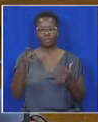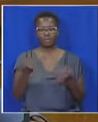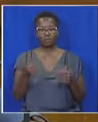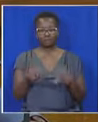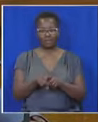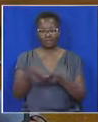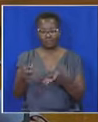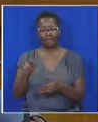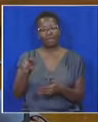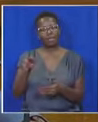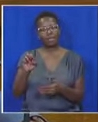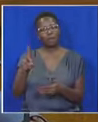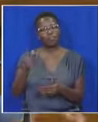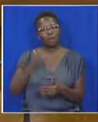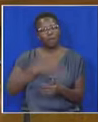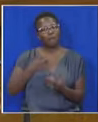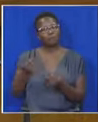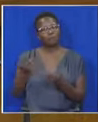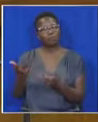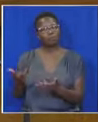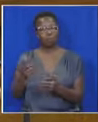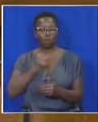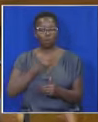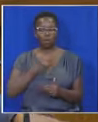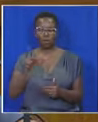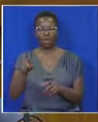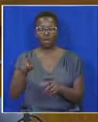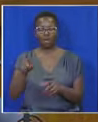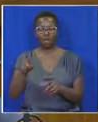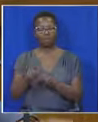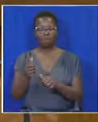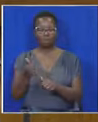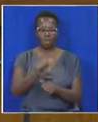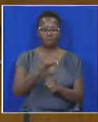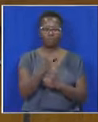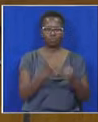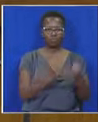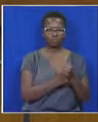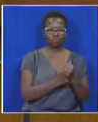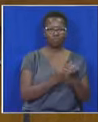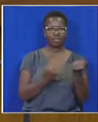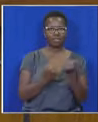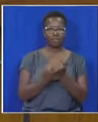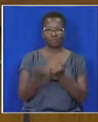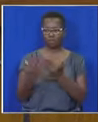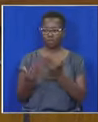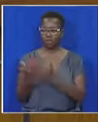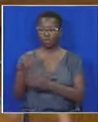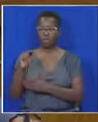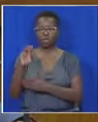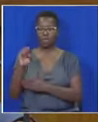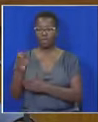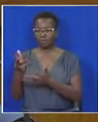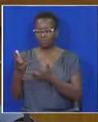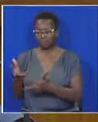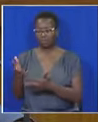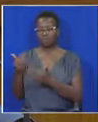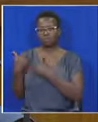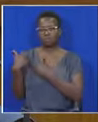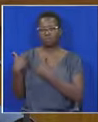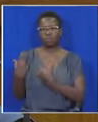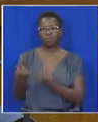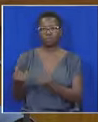NYDA. They love them because it gives them additional vehicles to do what this new ANC holds as its ultimate mandate,